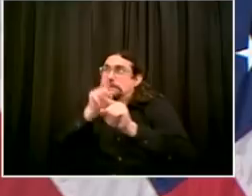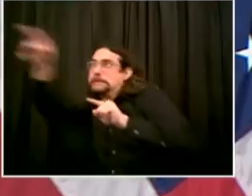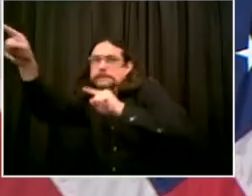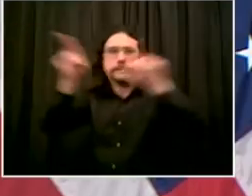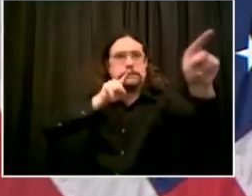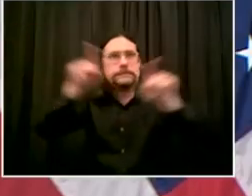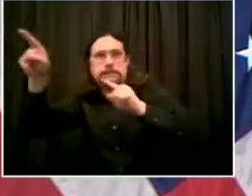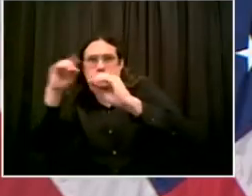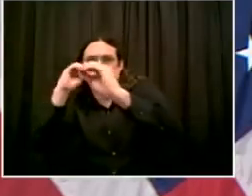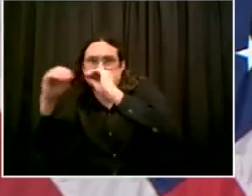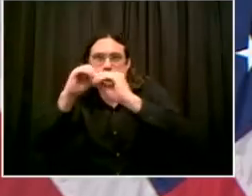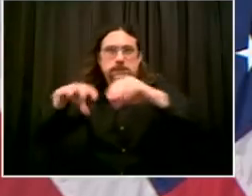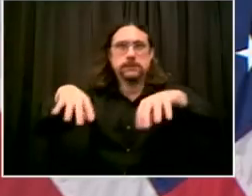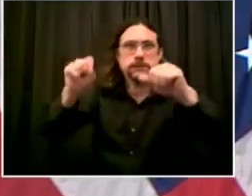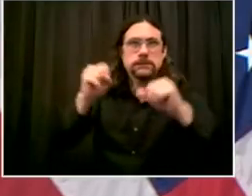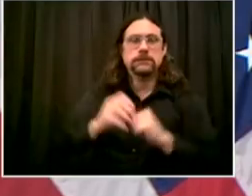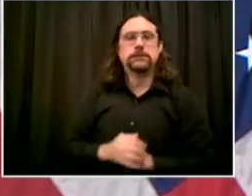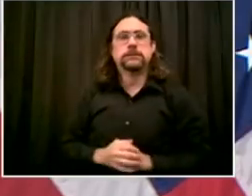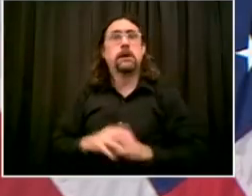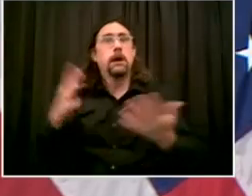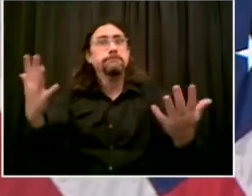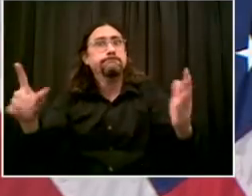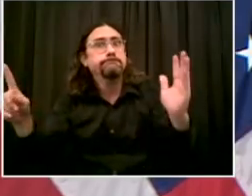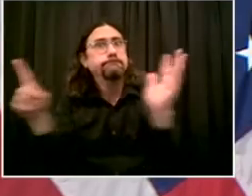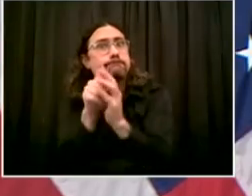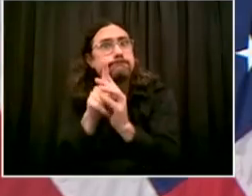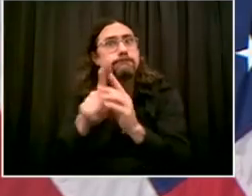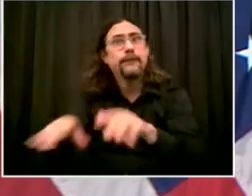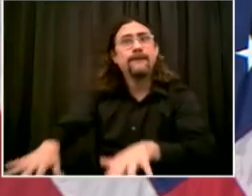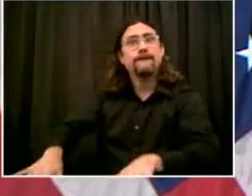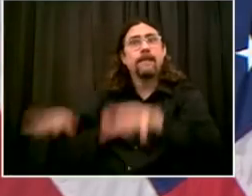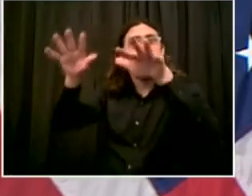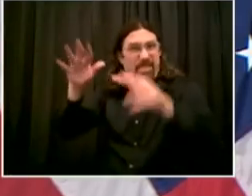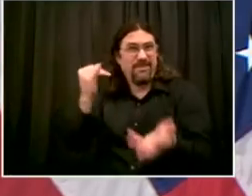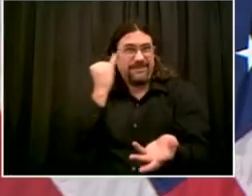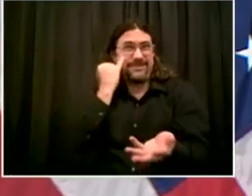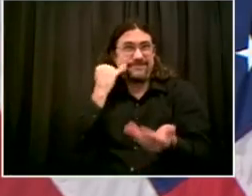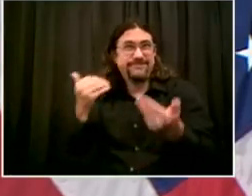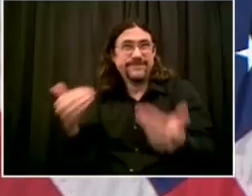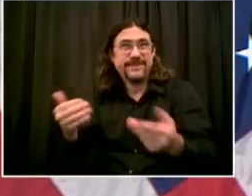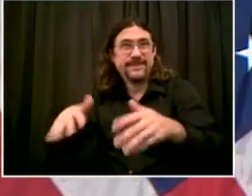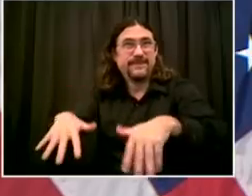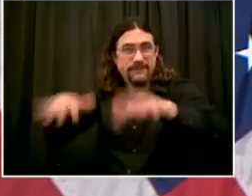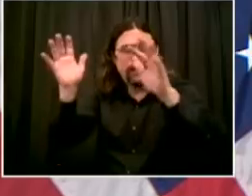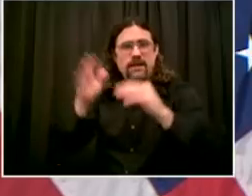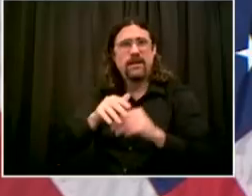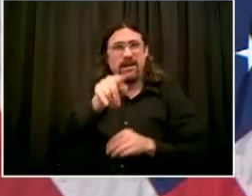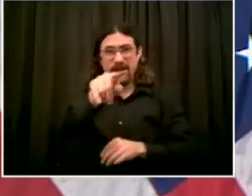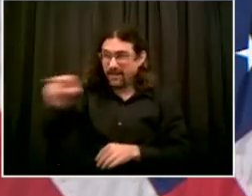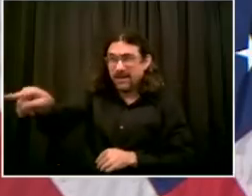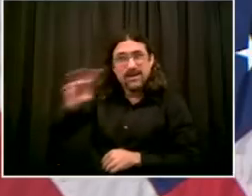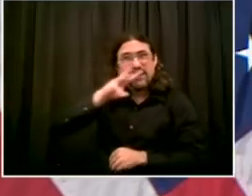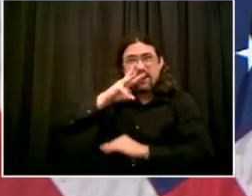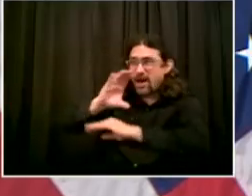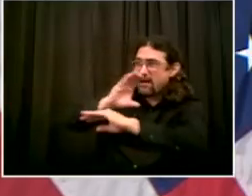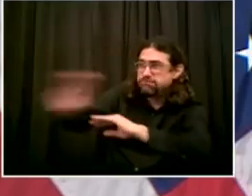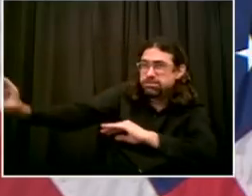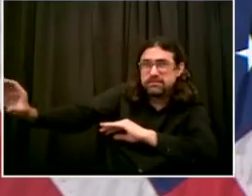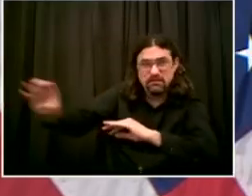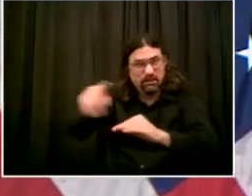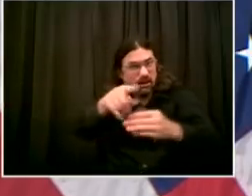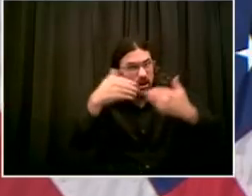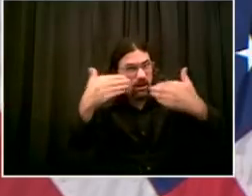turn around, don't drown. It only takes 6 inches of fast-moving water to knock an adult off their feet, or 12 inches of